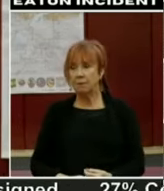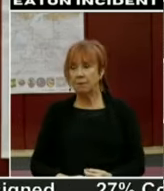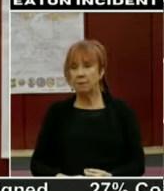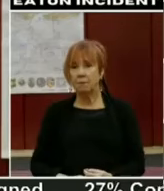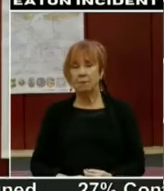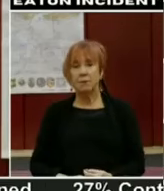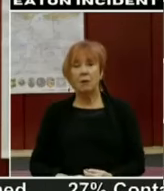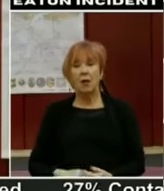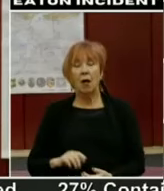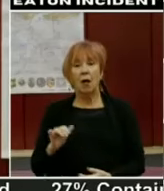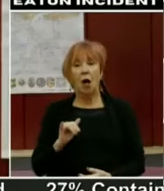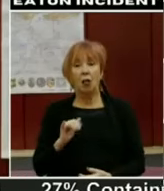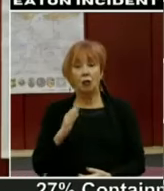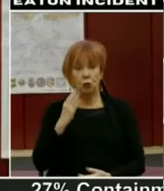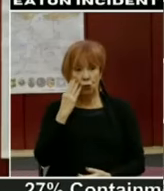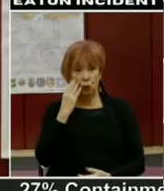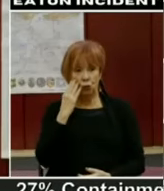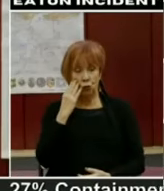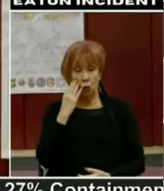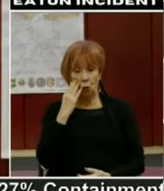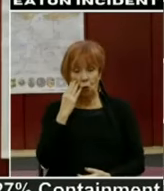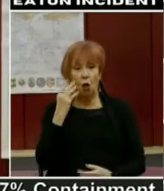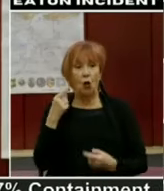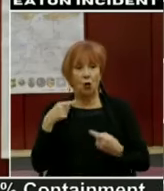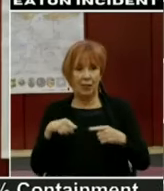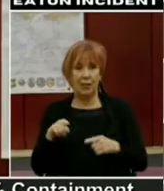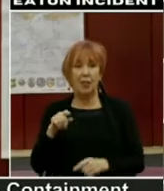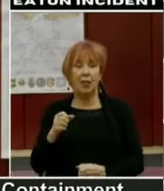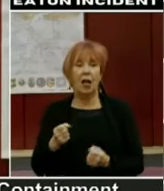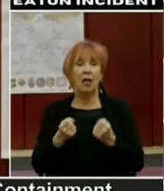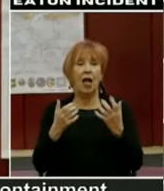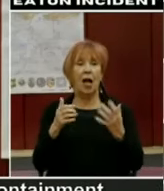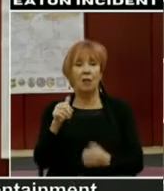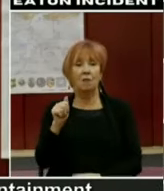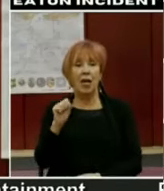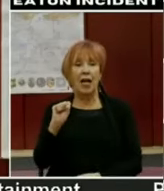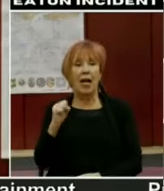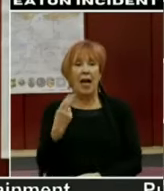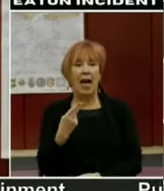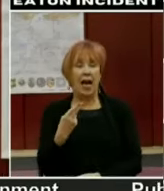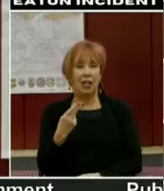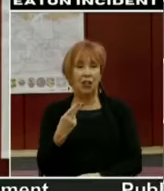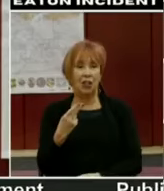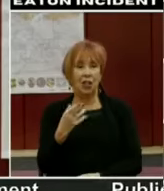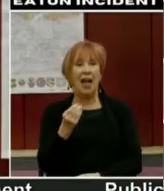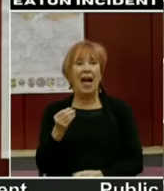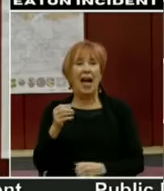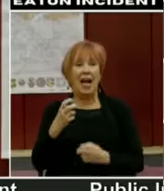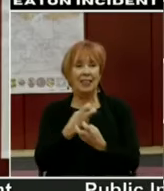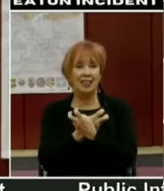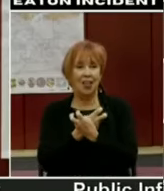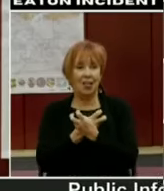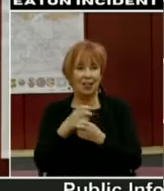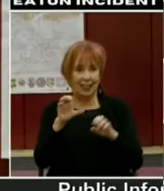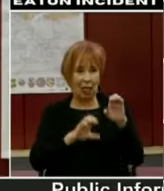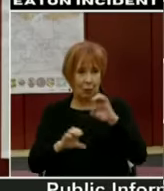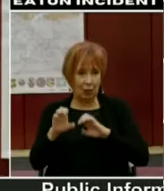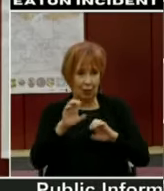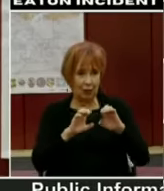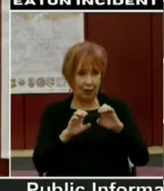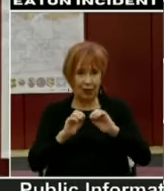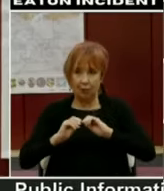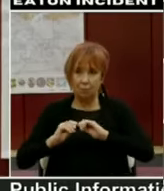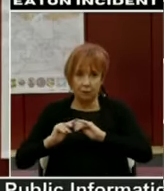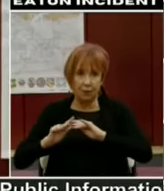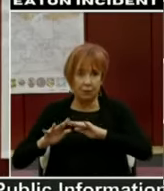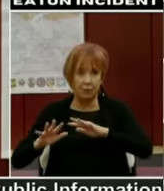Be mindful of there's still some ash and toxic substance that may be in that area. If you